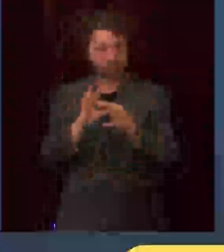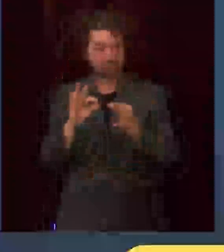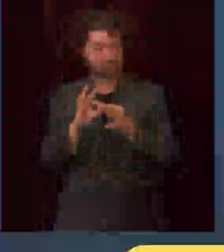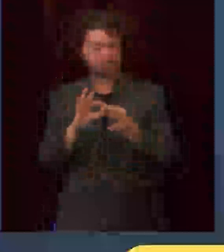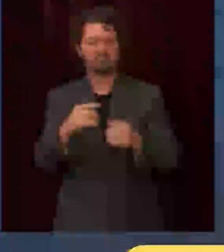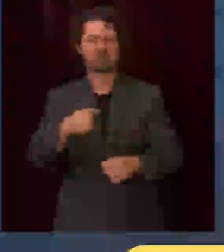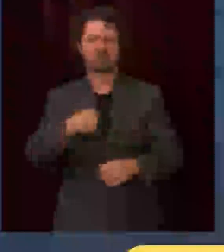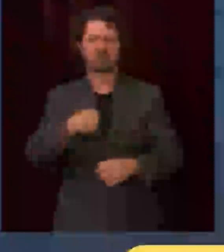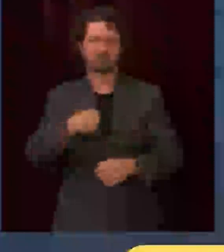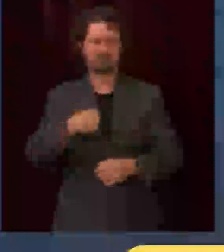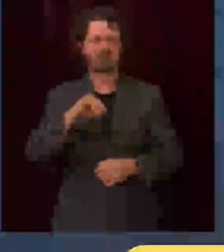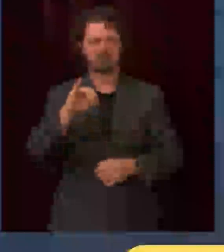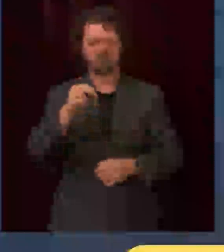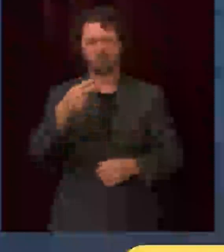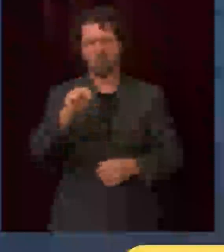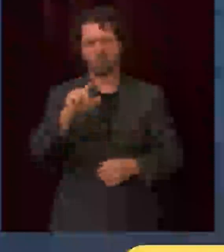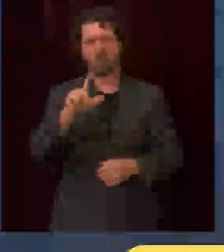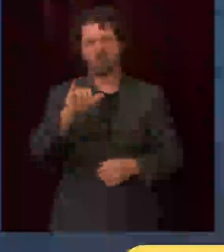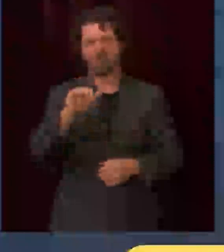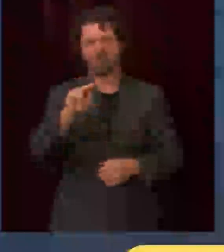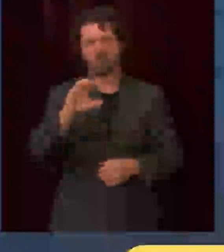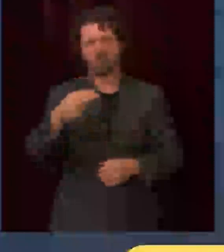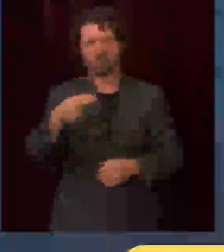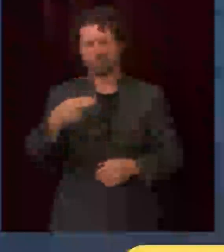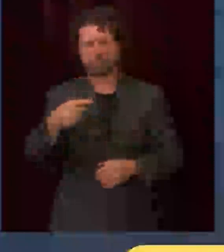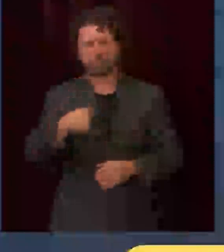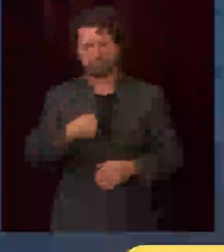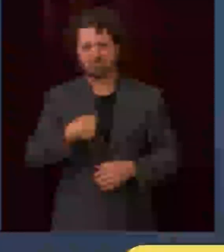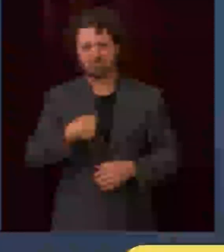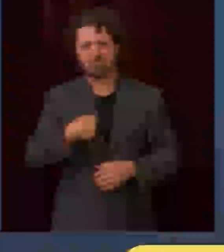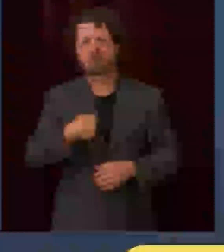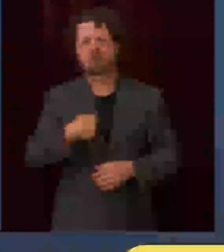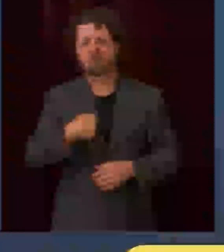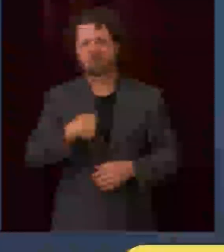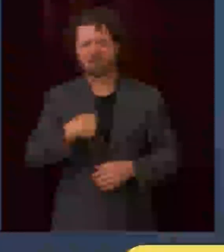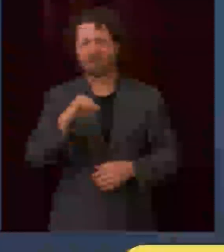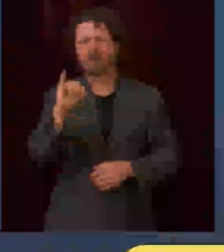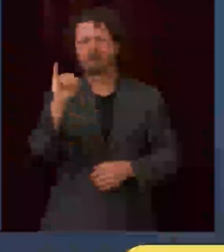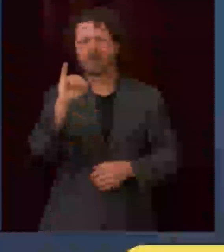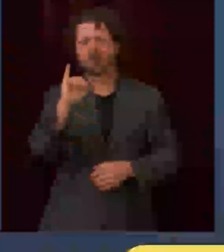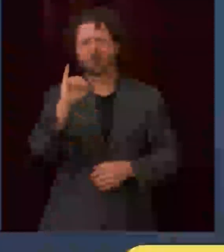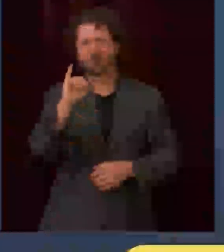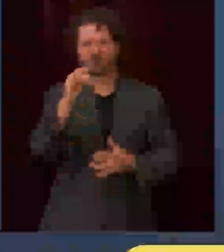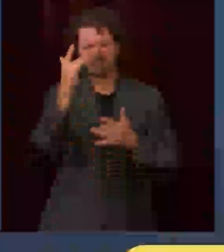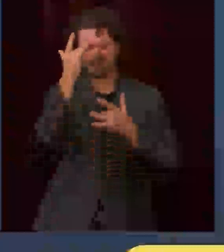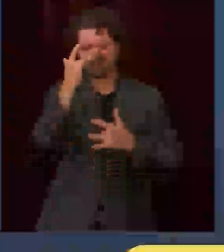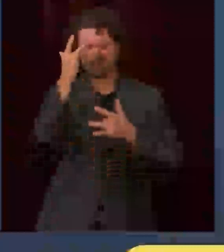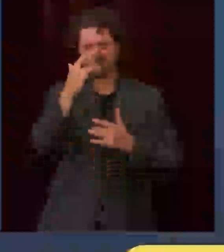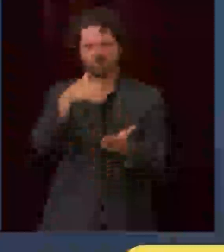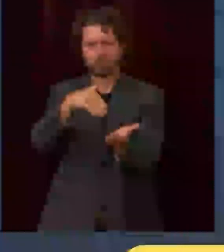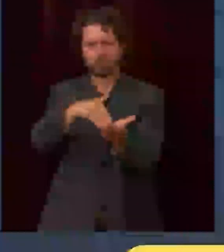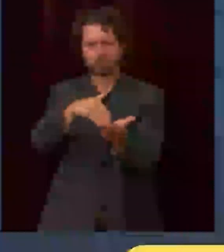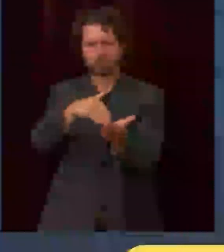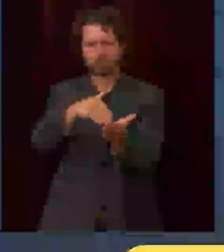Harvey Medical Center in Seattle, and I'm on faculty at the University of Washington. And I've been working on the COVID-19 response really since we had that